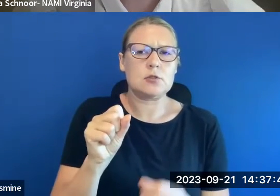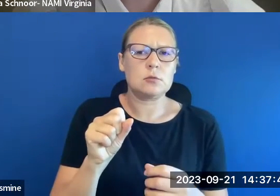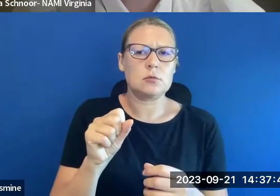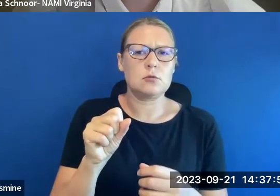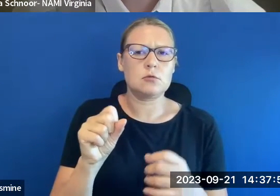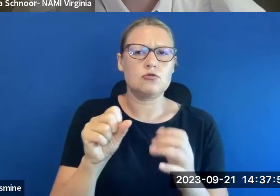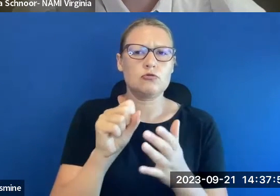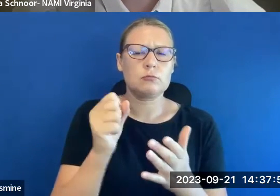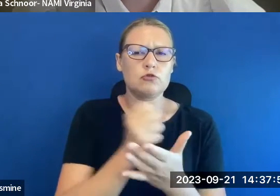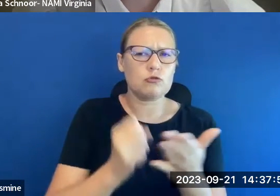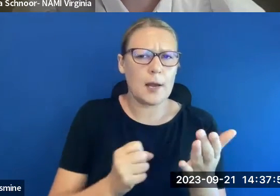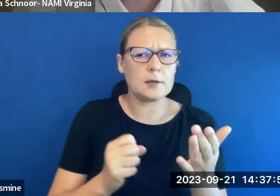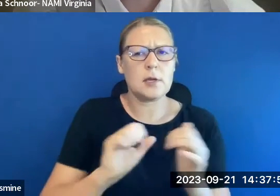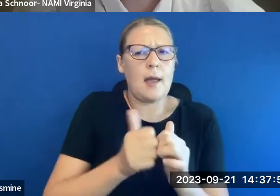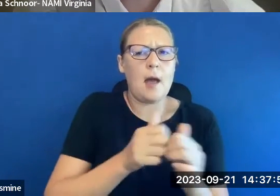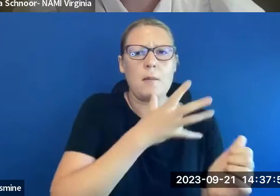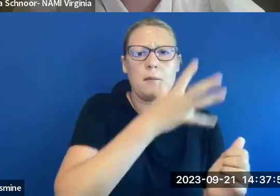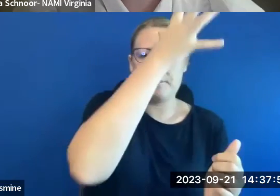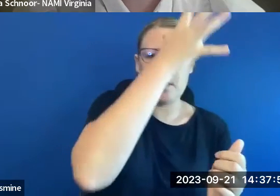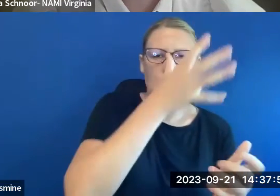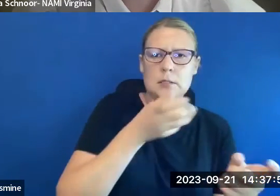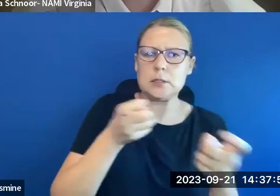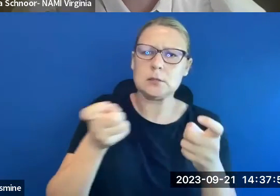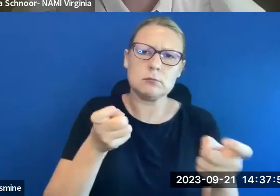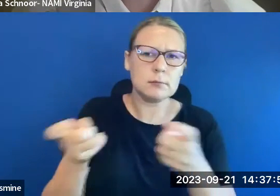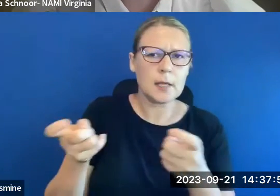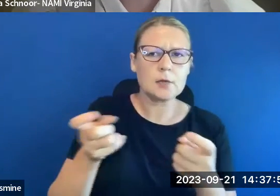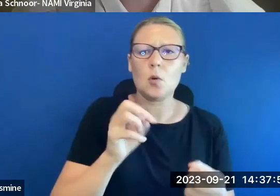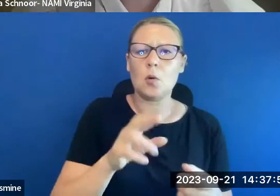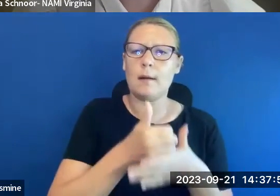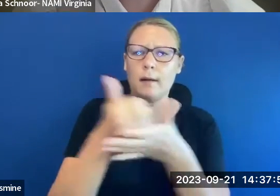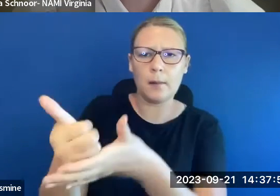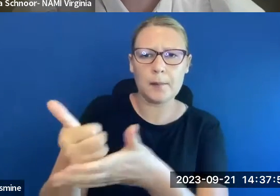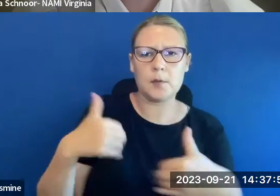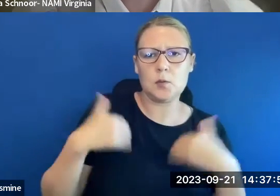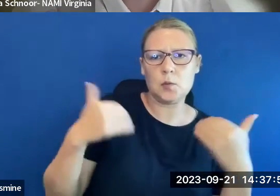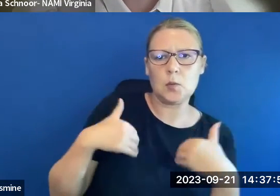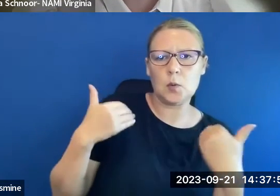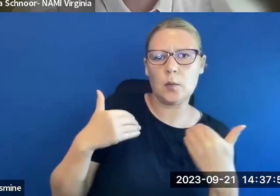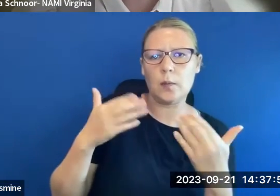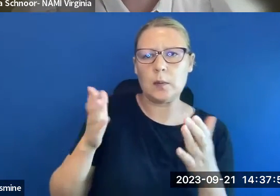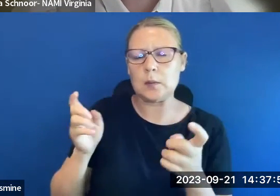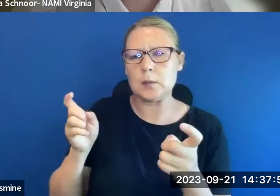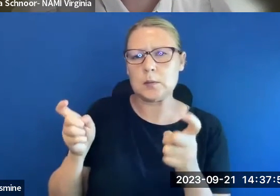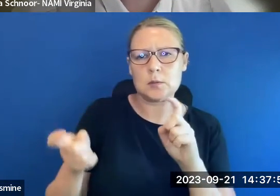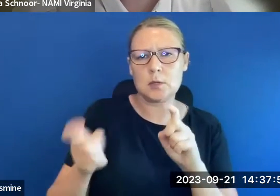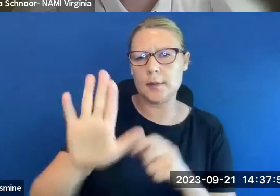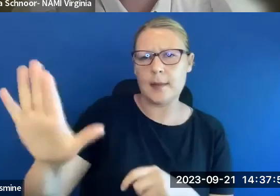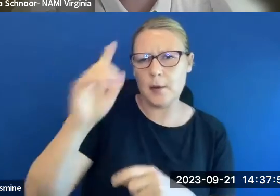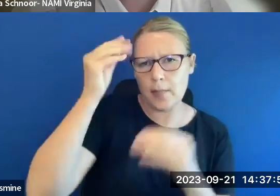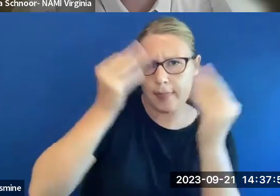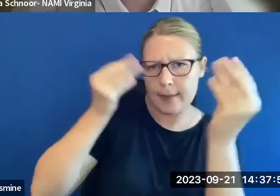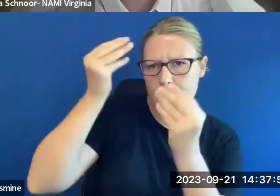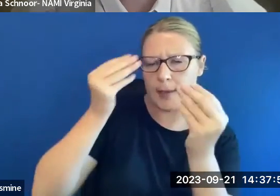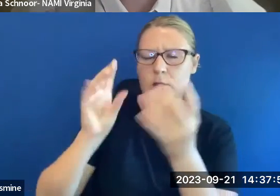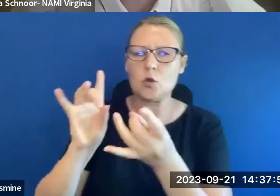ways that parents can maybe change their thinking in regards to being in